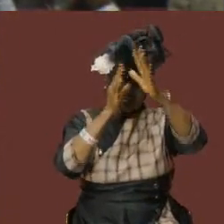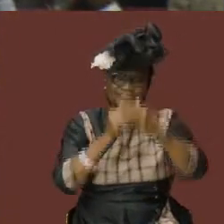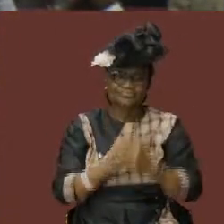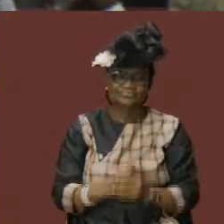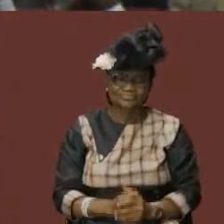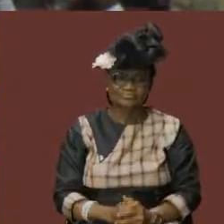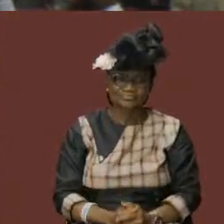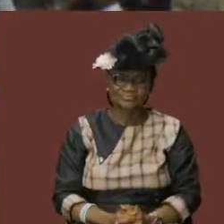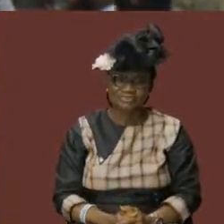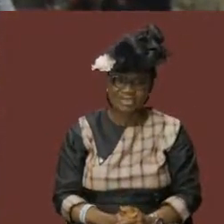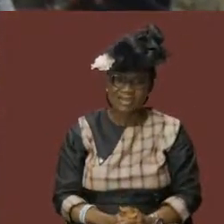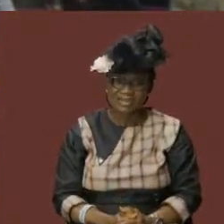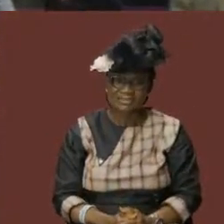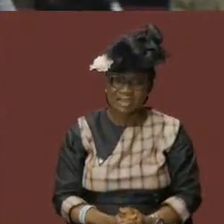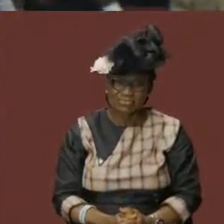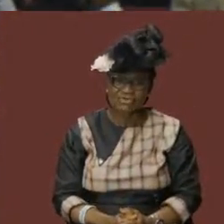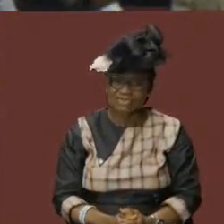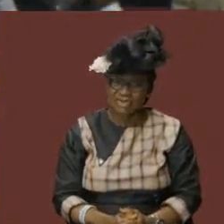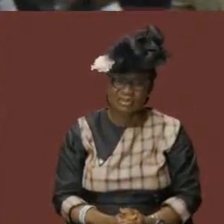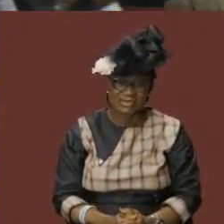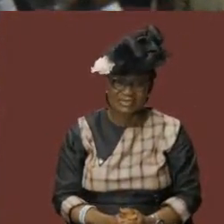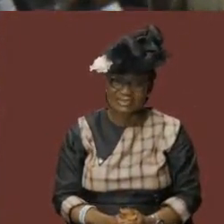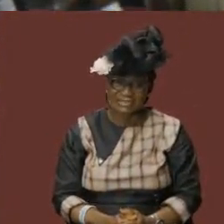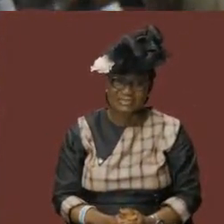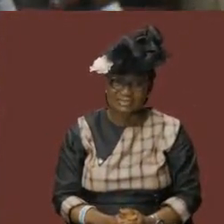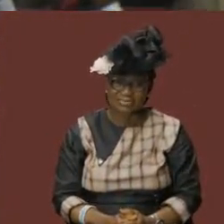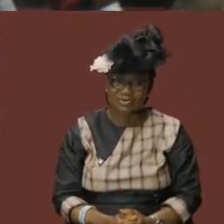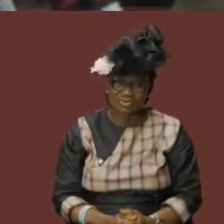Father. I'm shaking in the room.